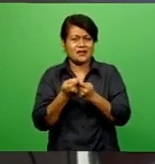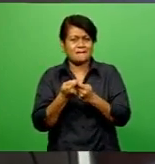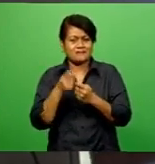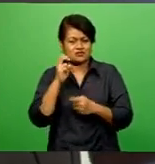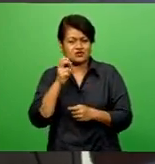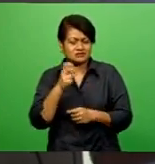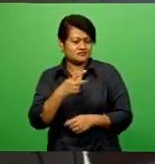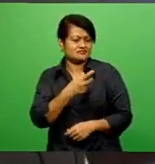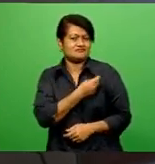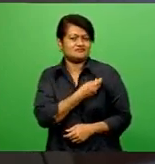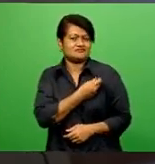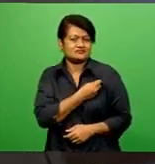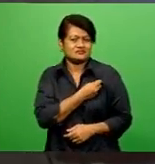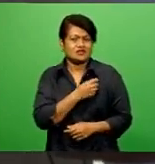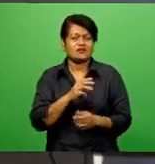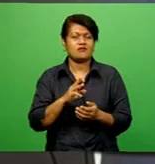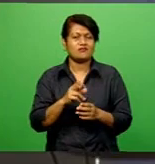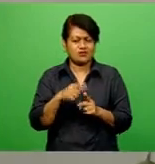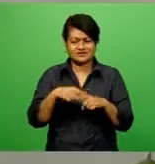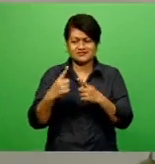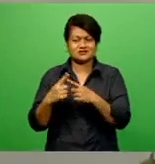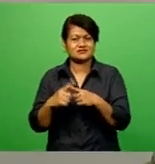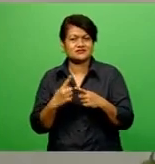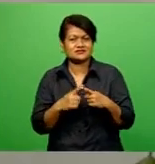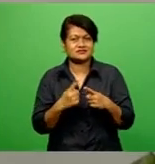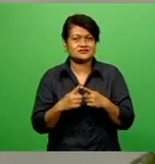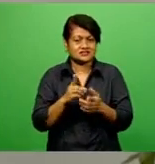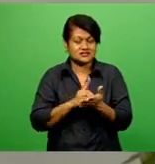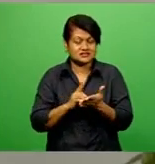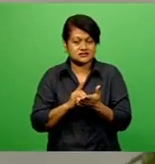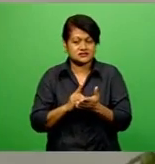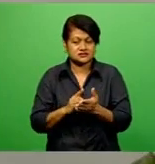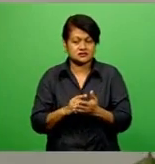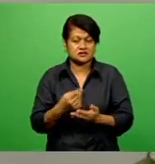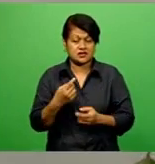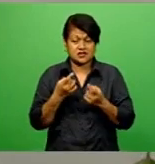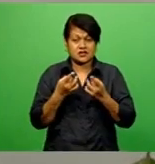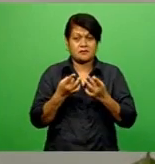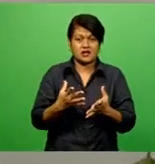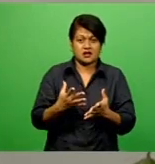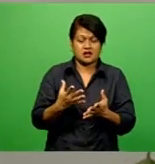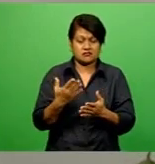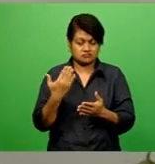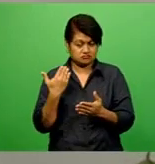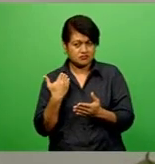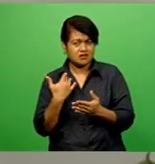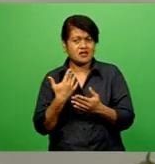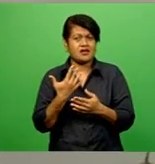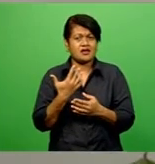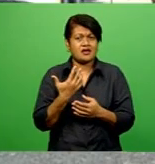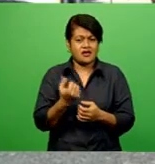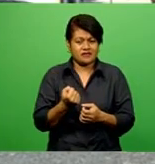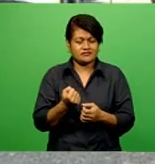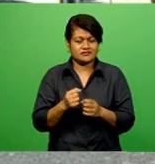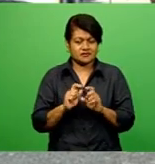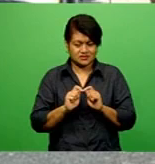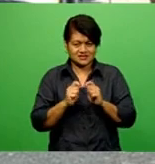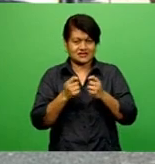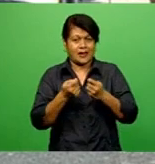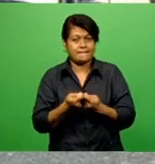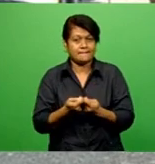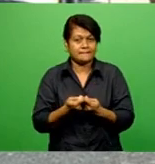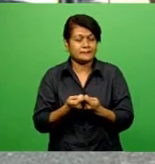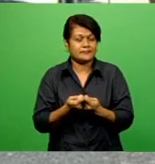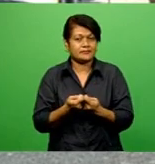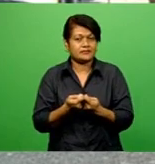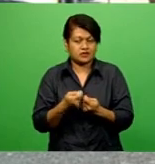measles. End of 2018, 2019 beginning, we had a massive public health campaign, which is MEN-C, and we